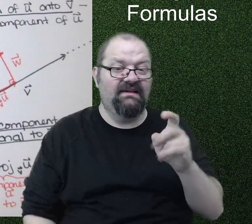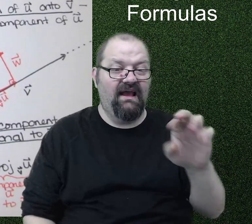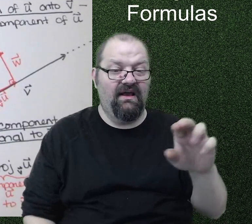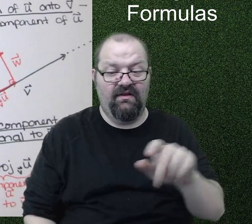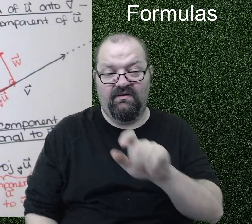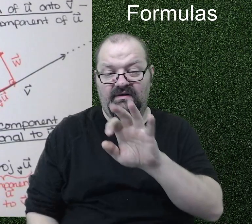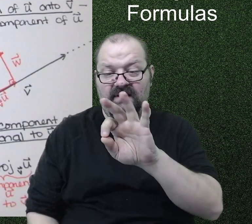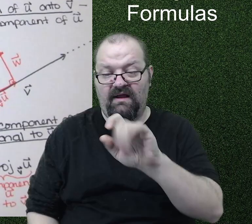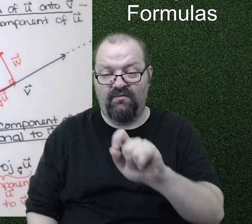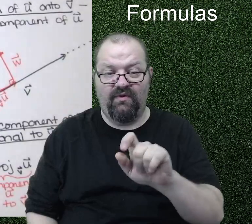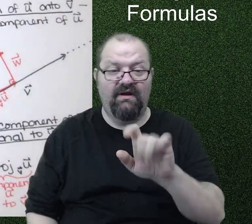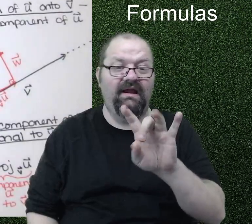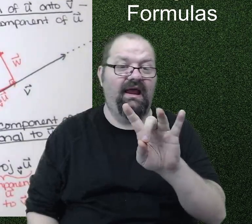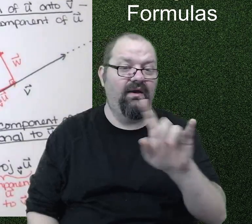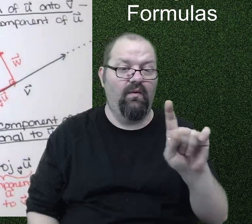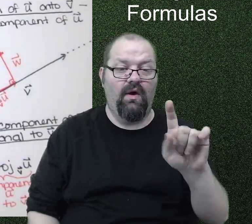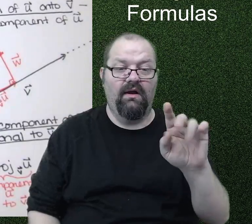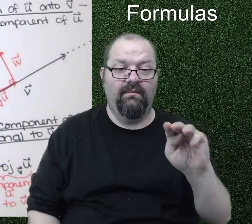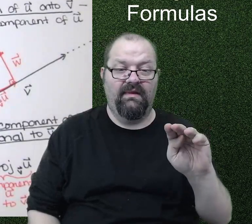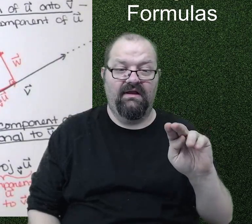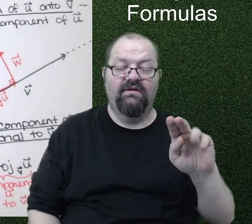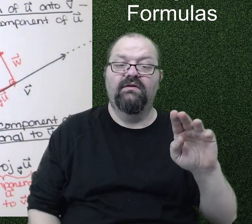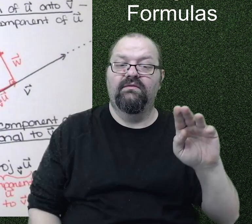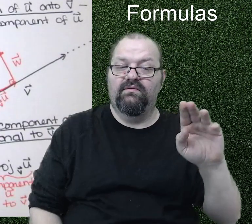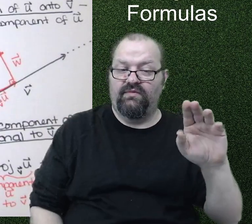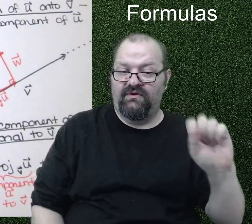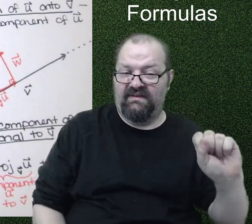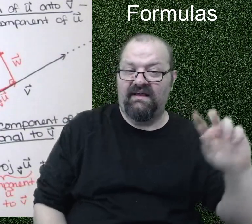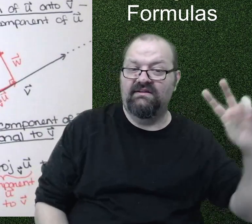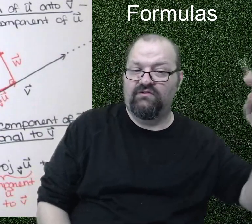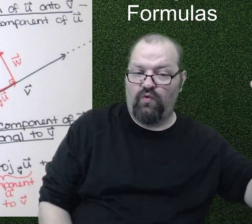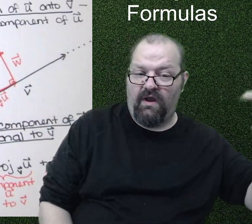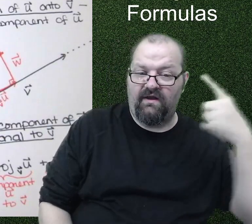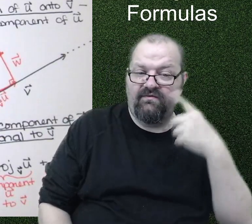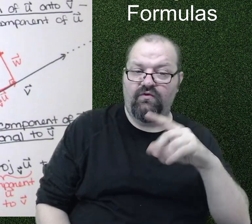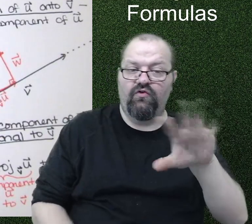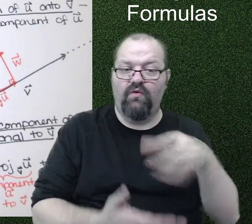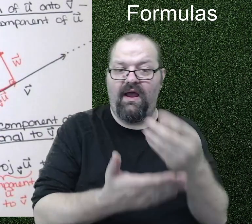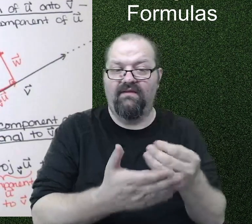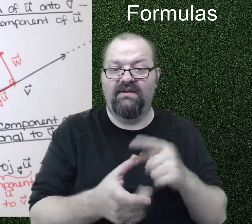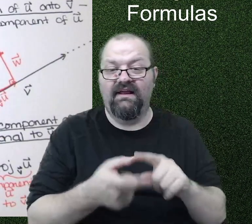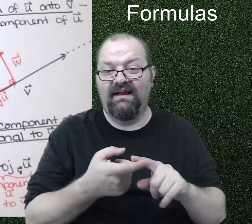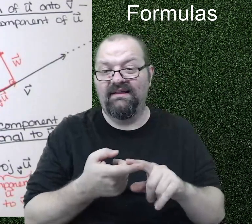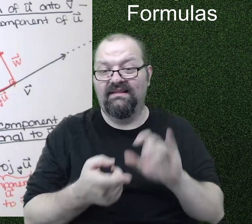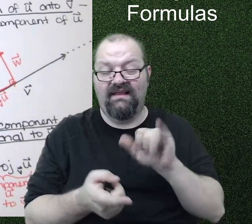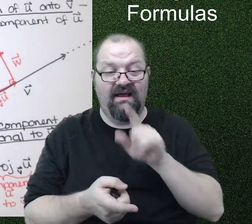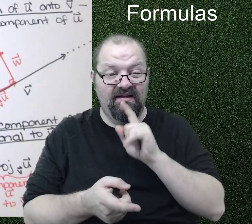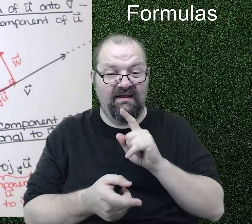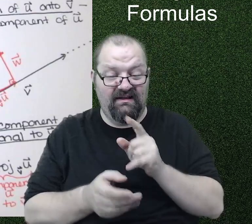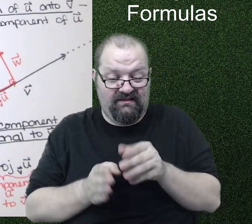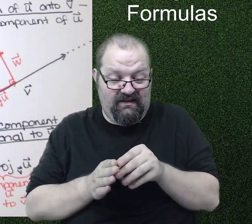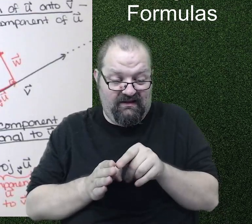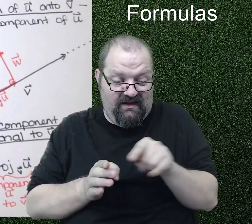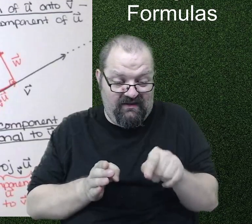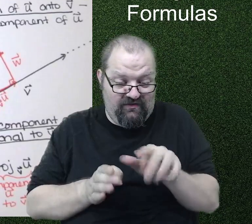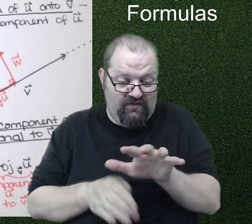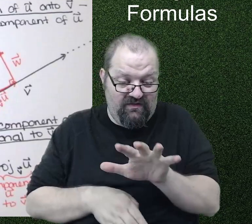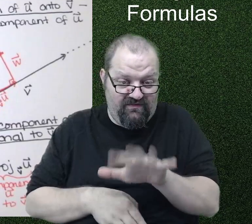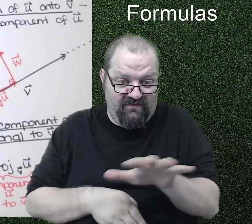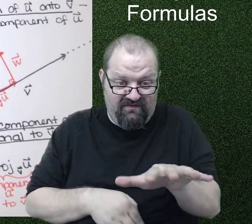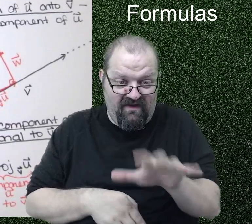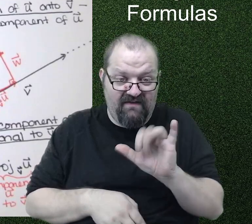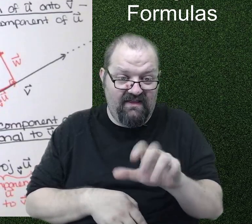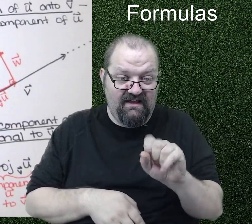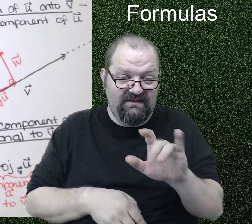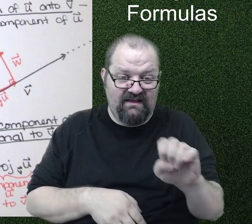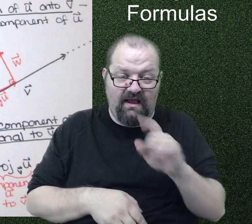meters per second squared for gravity. And then since this is next to the 55, the side is, but